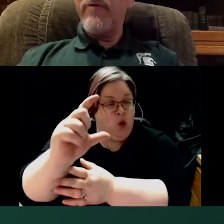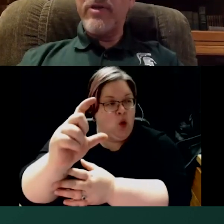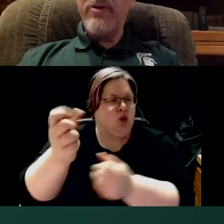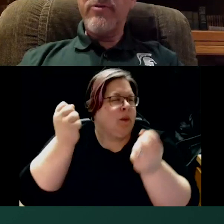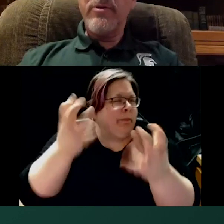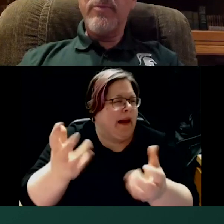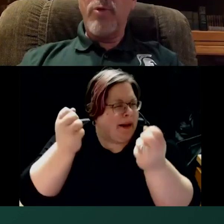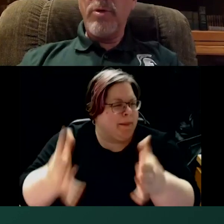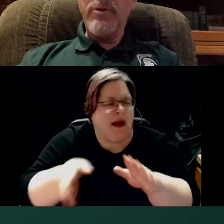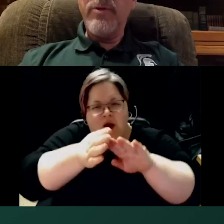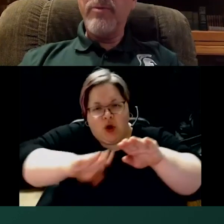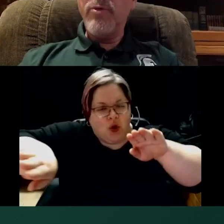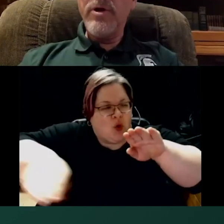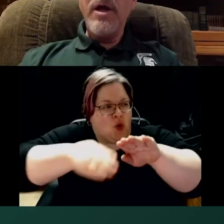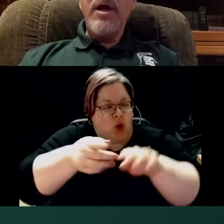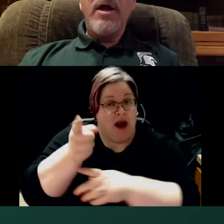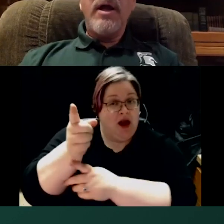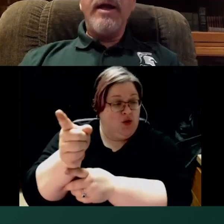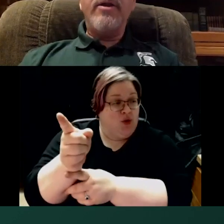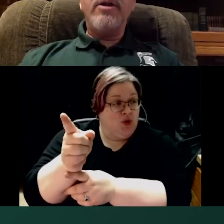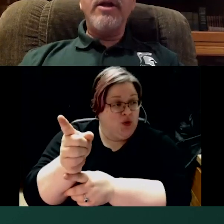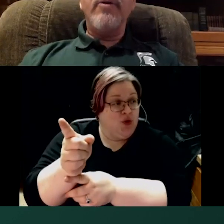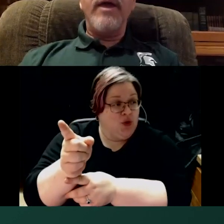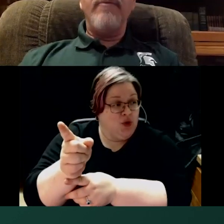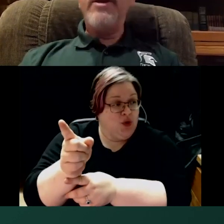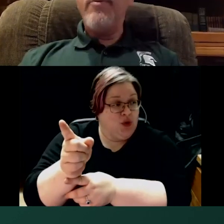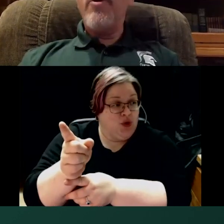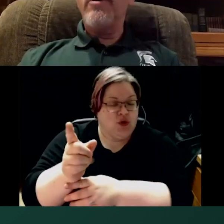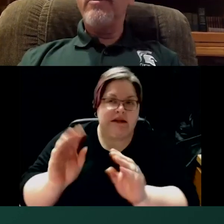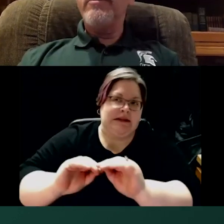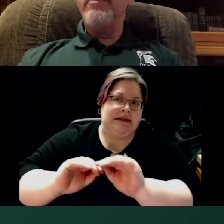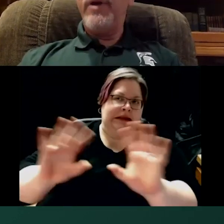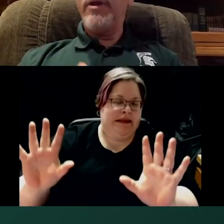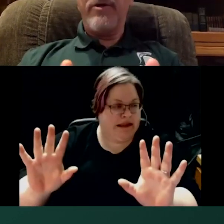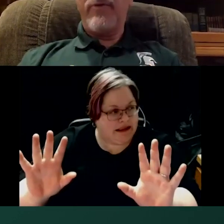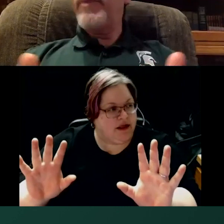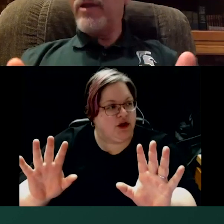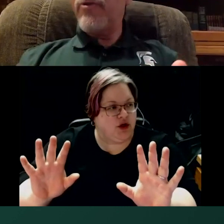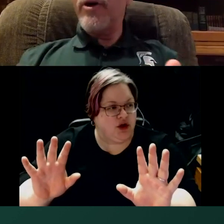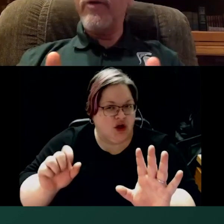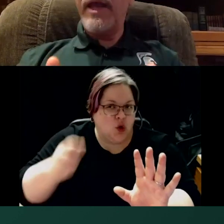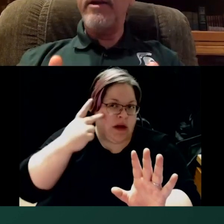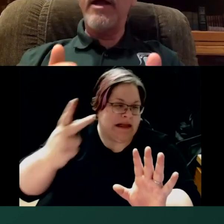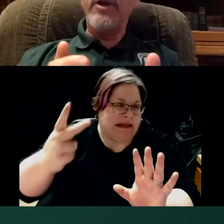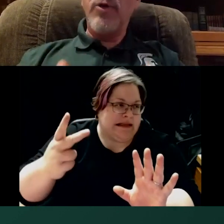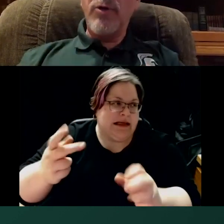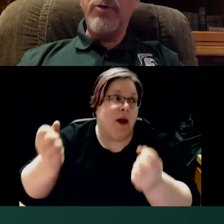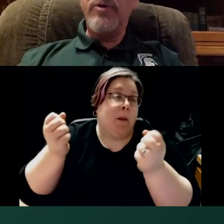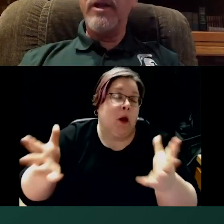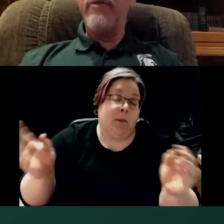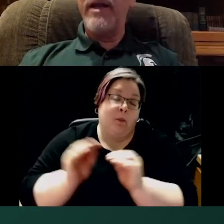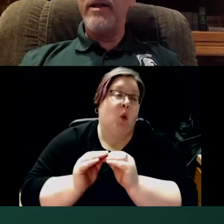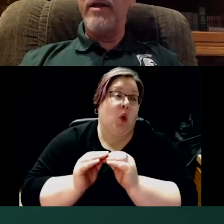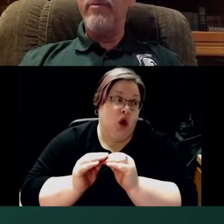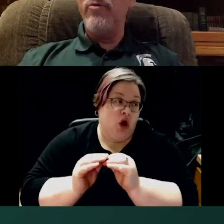greater gravitational pull than the moon. It's clear that many more pieces of space junk have landed on the Earth